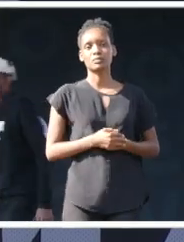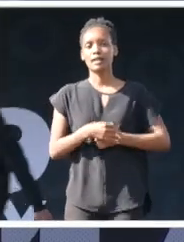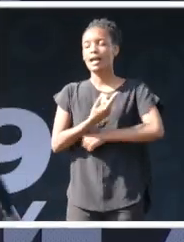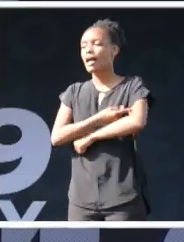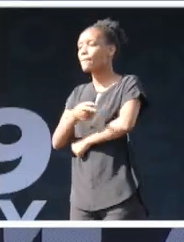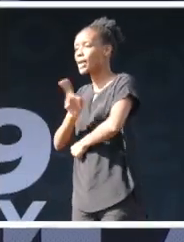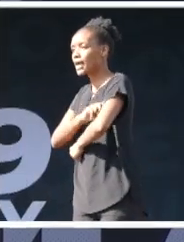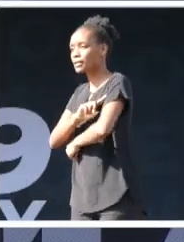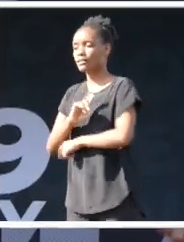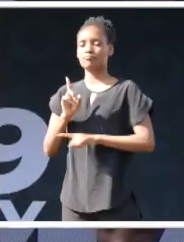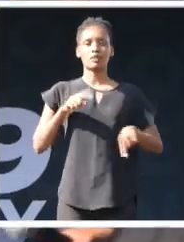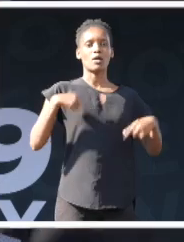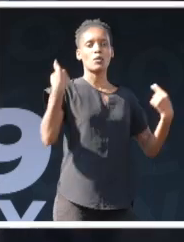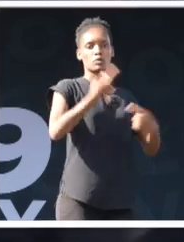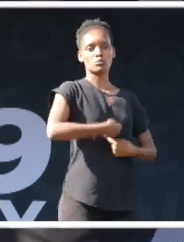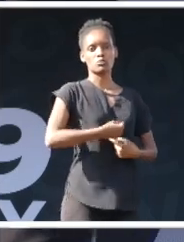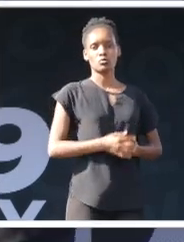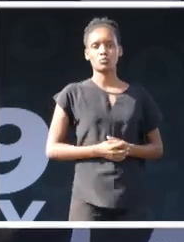Amanda!